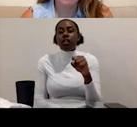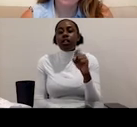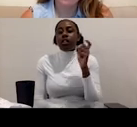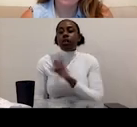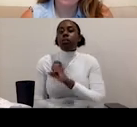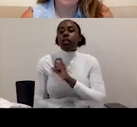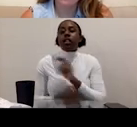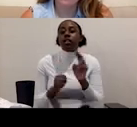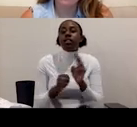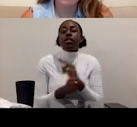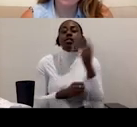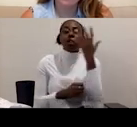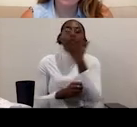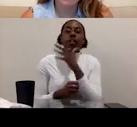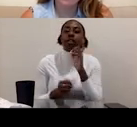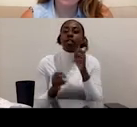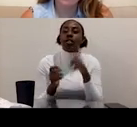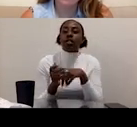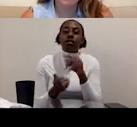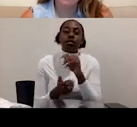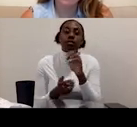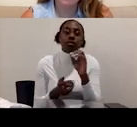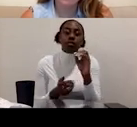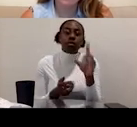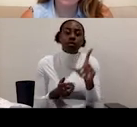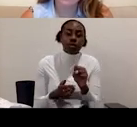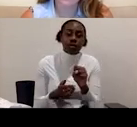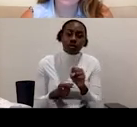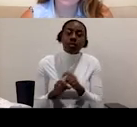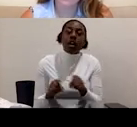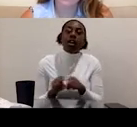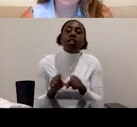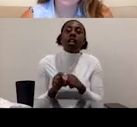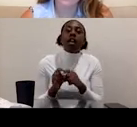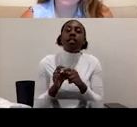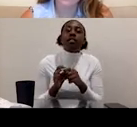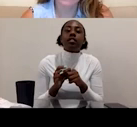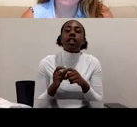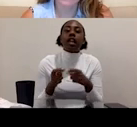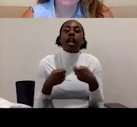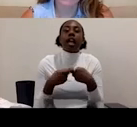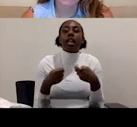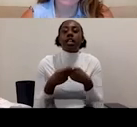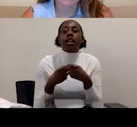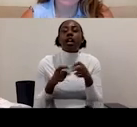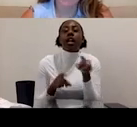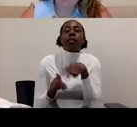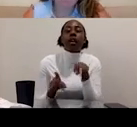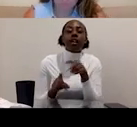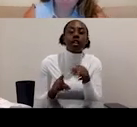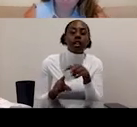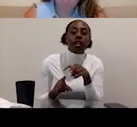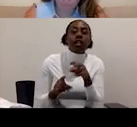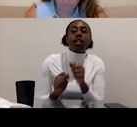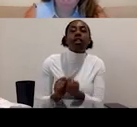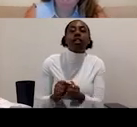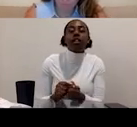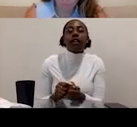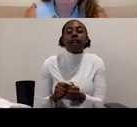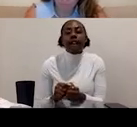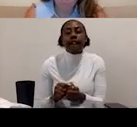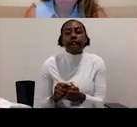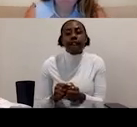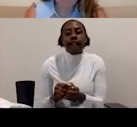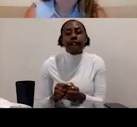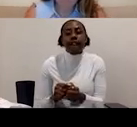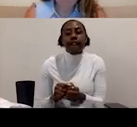know, other carceral tools like electronic monitoring that just shifts the site of incarceration away from prisons and jails and in our